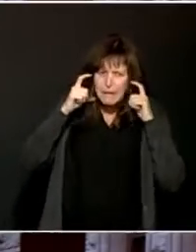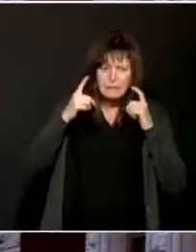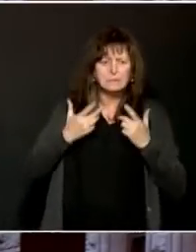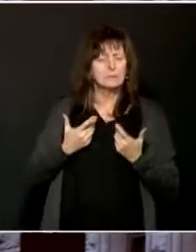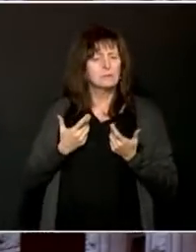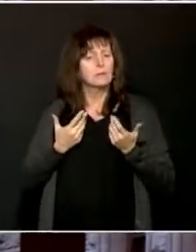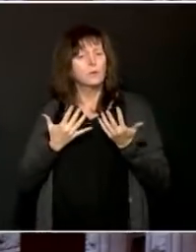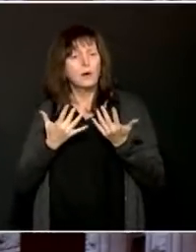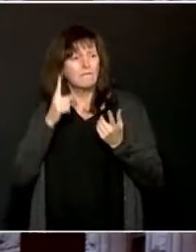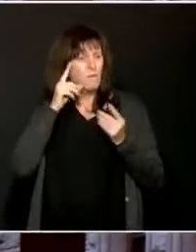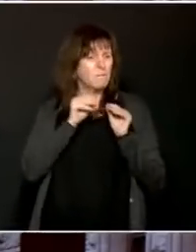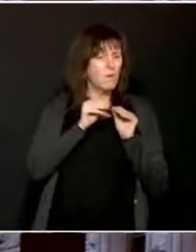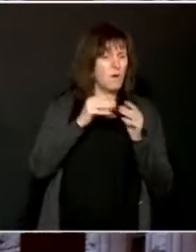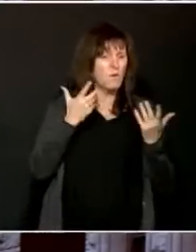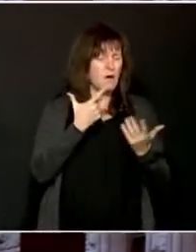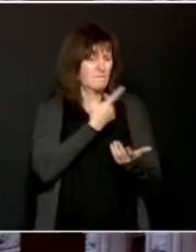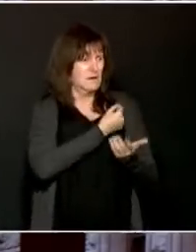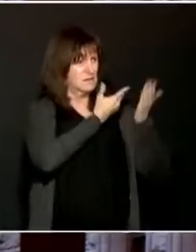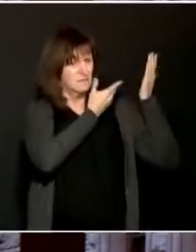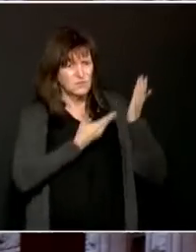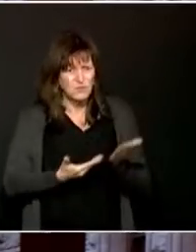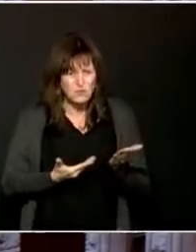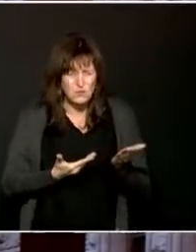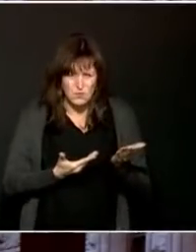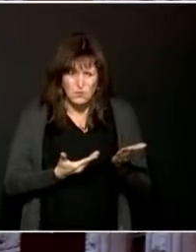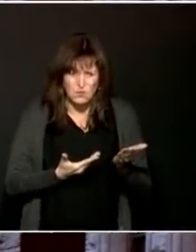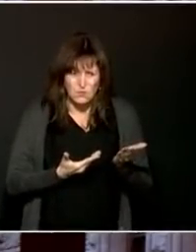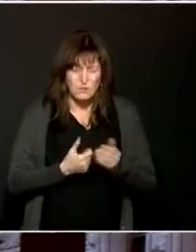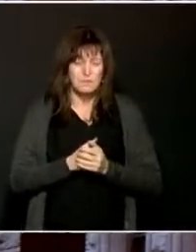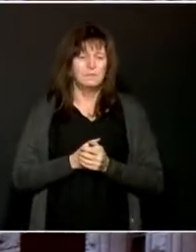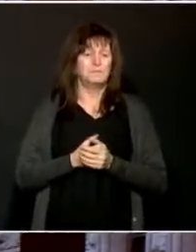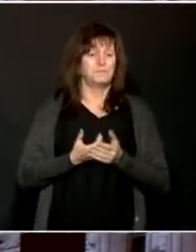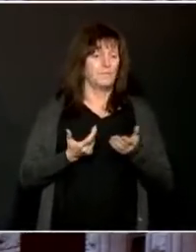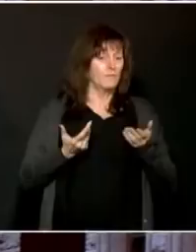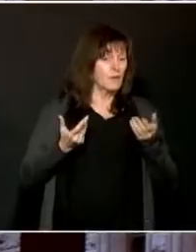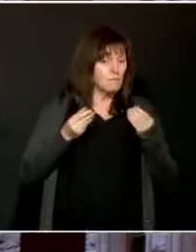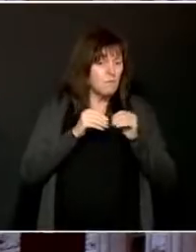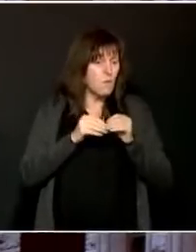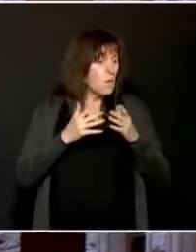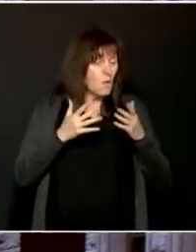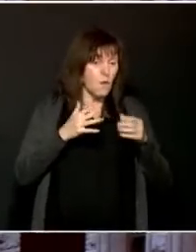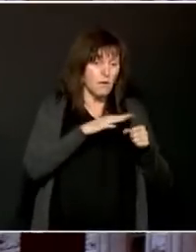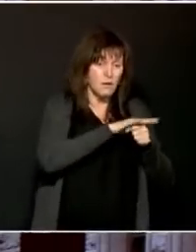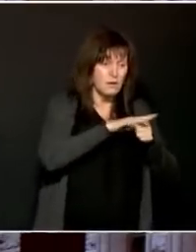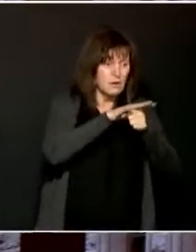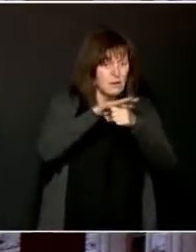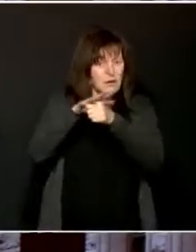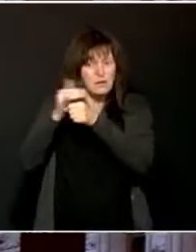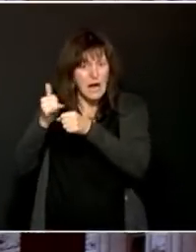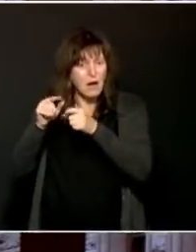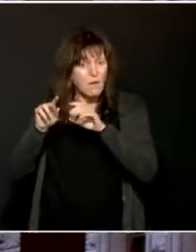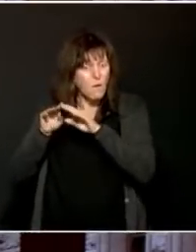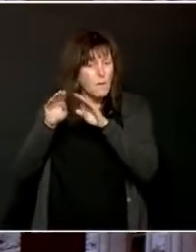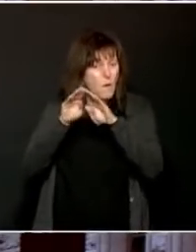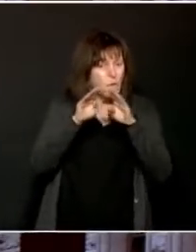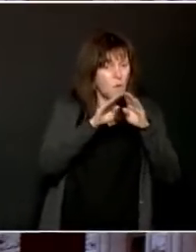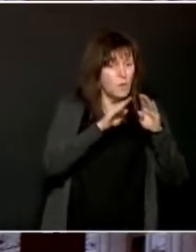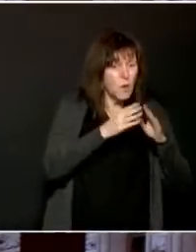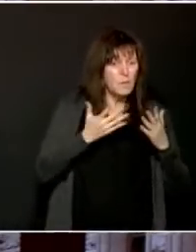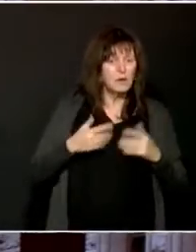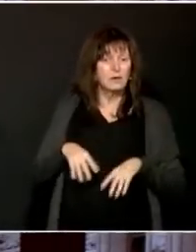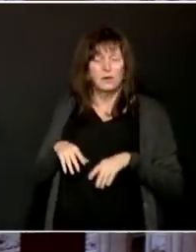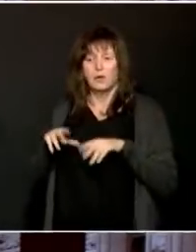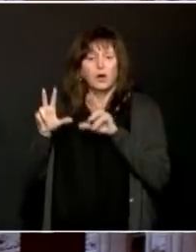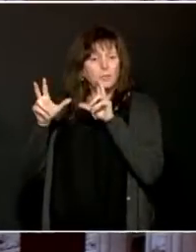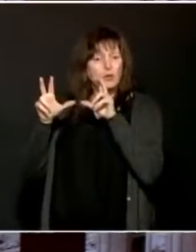more places are opening up, the registration's working well, and we need to be moving stalwartly forward on that as well. So when your turn